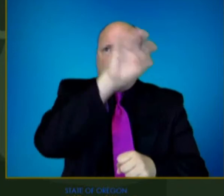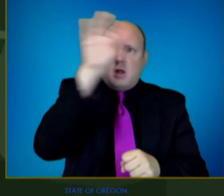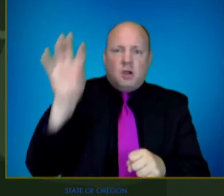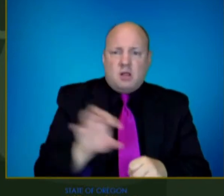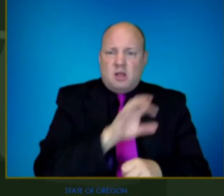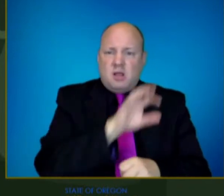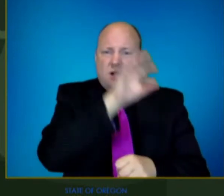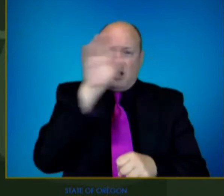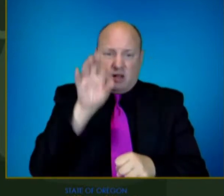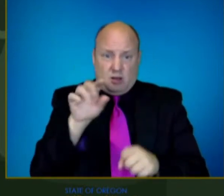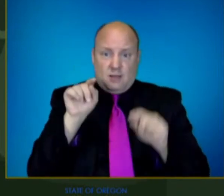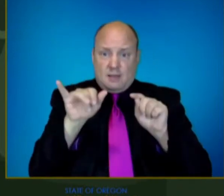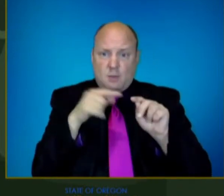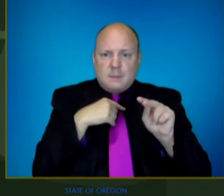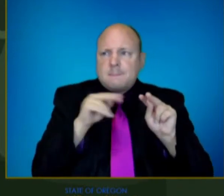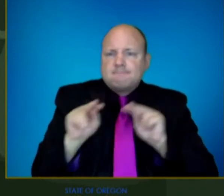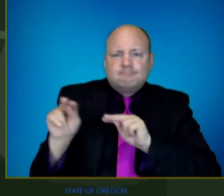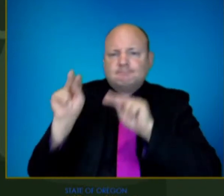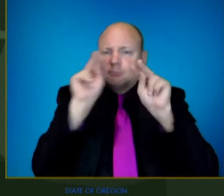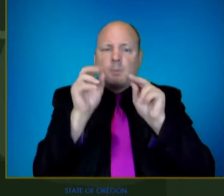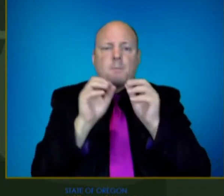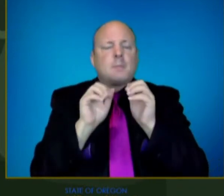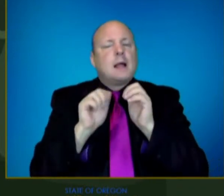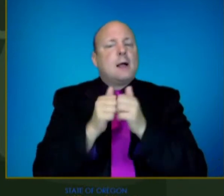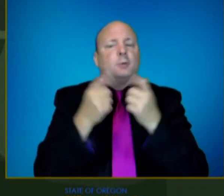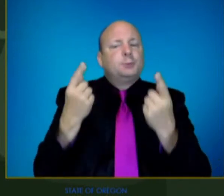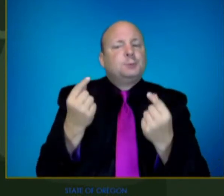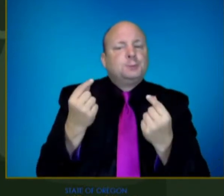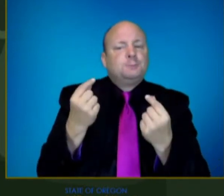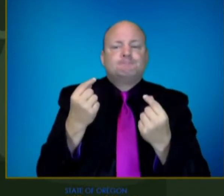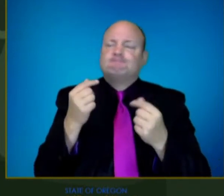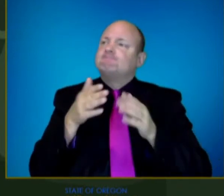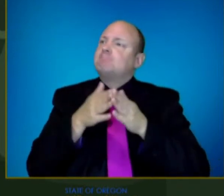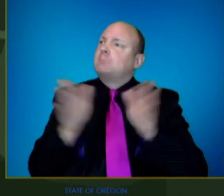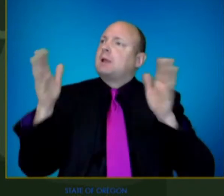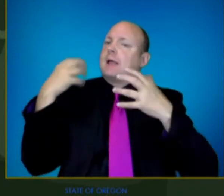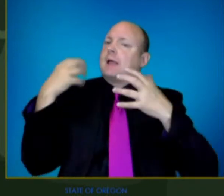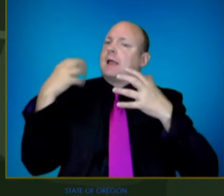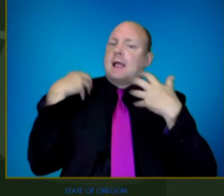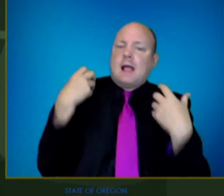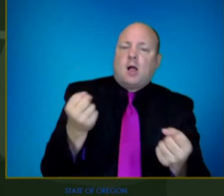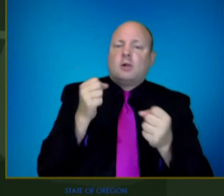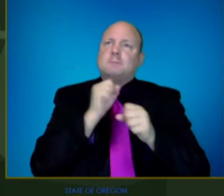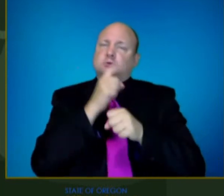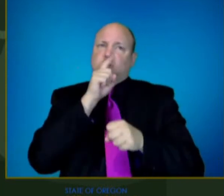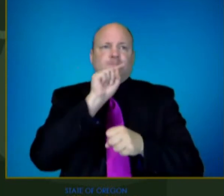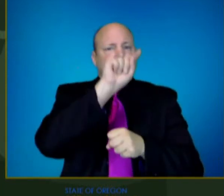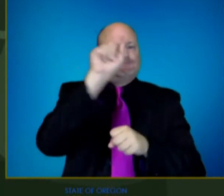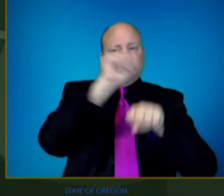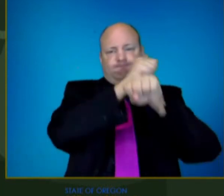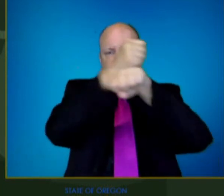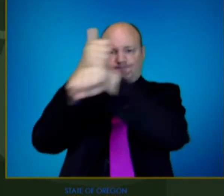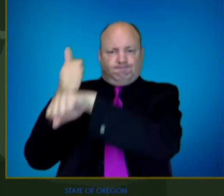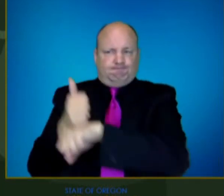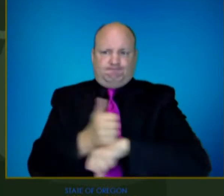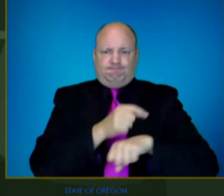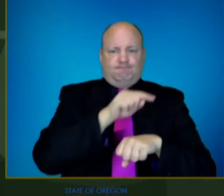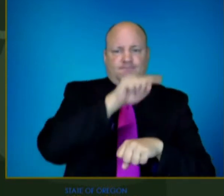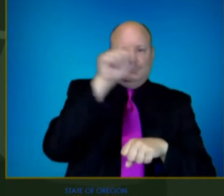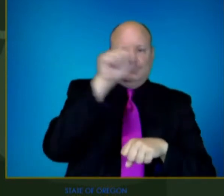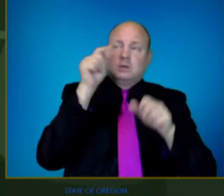traditional public health model where local elected officials would make decisions based